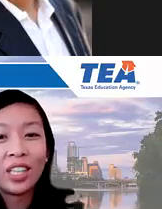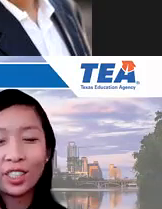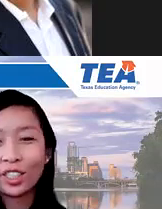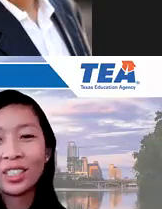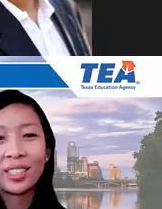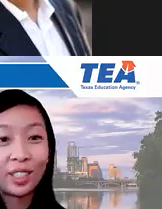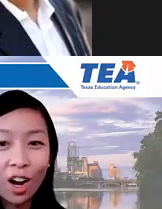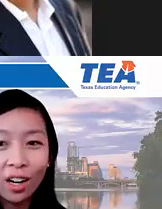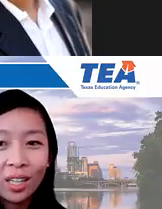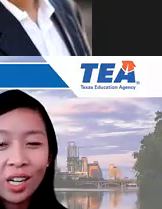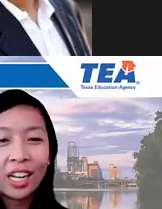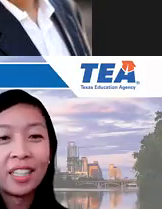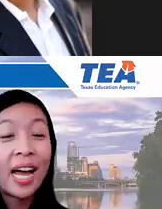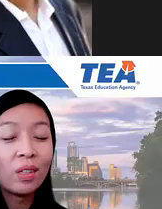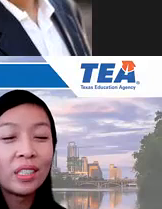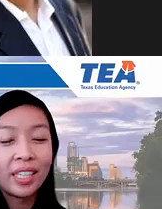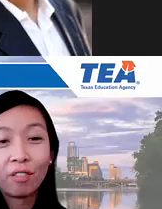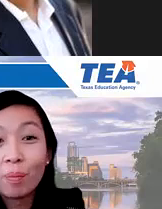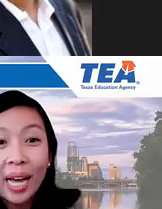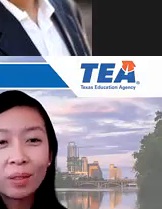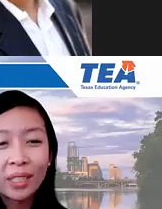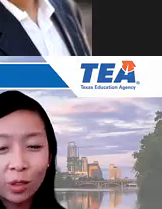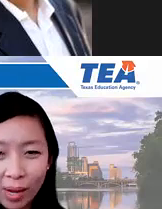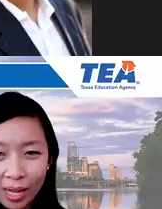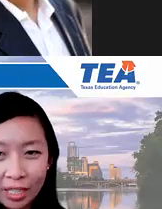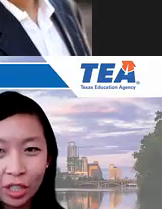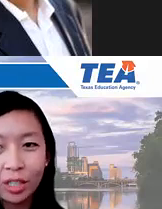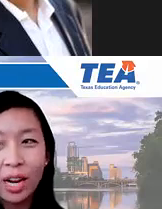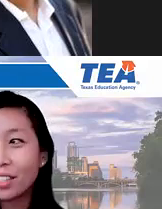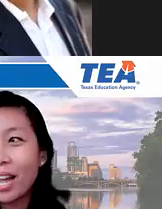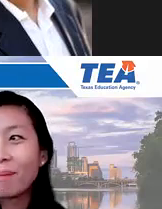TAX transitioned into STAAR. And that was, I think for me, I was a high school